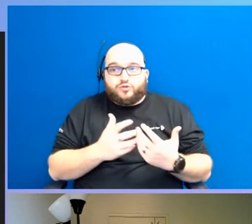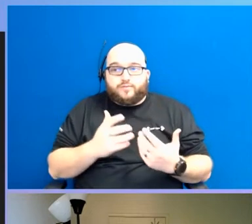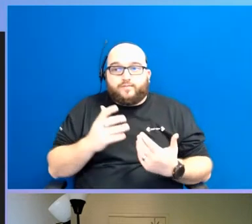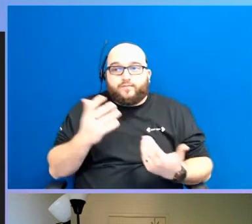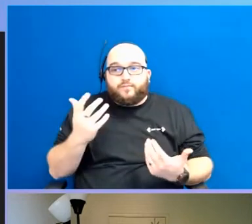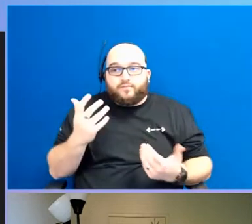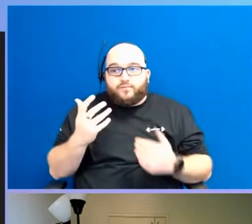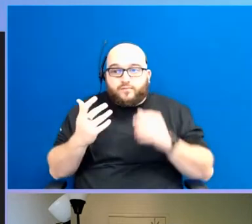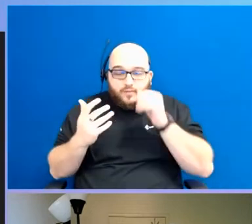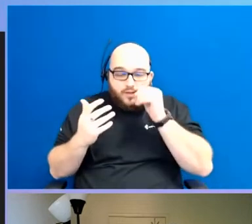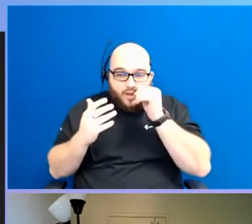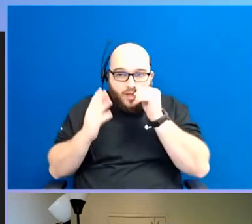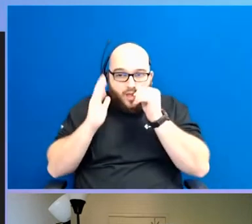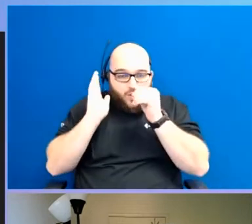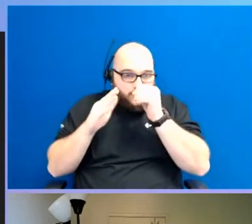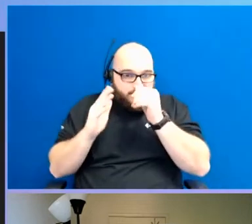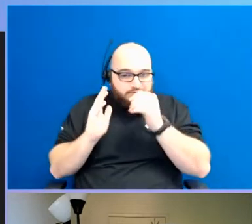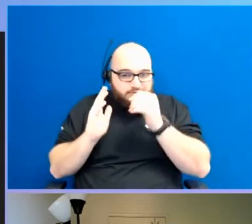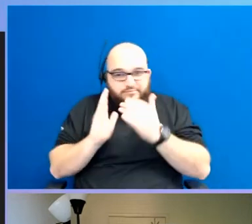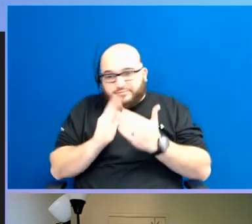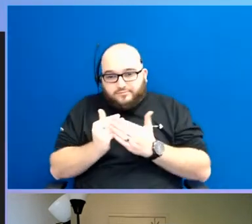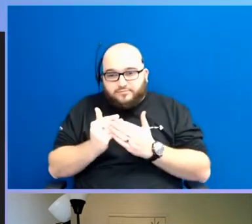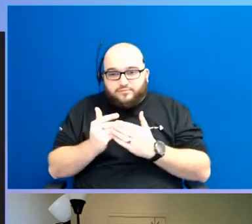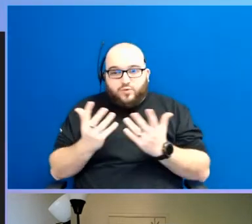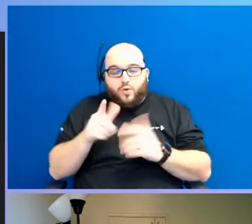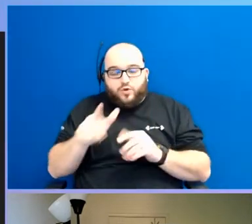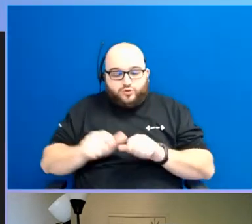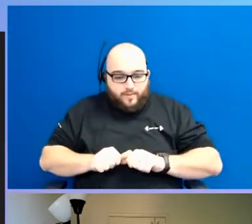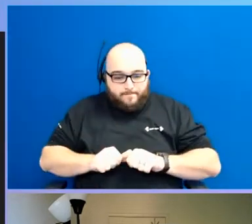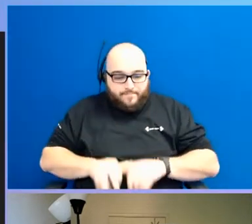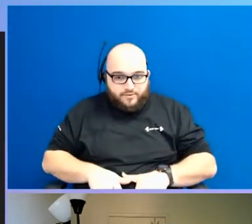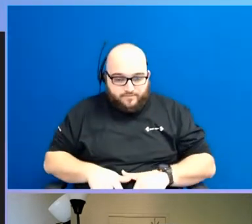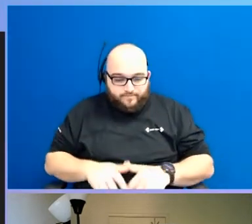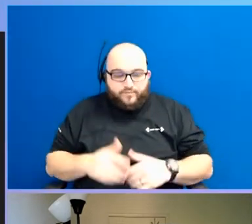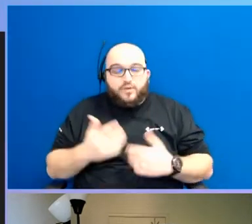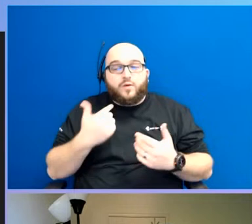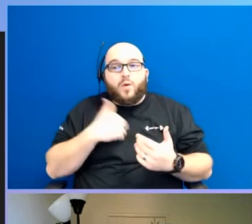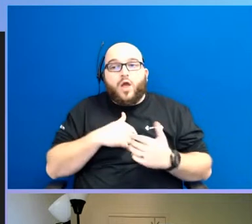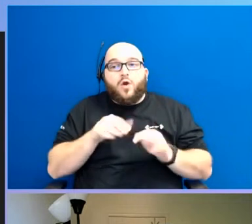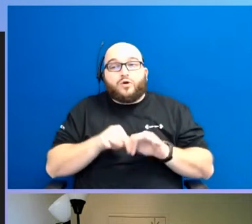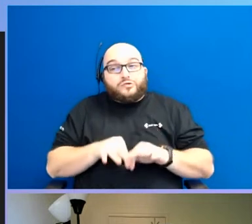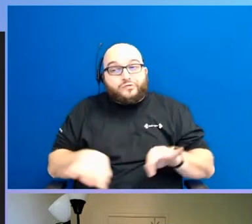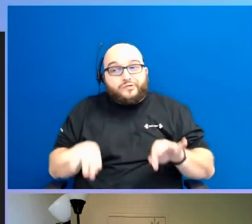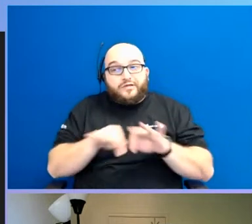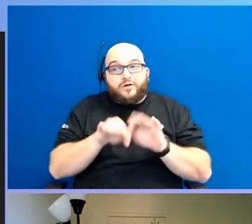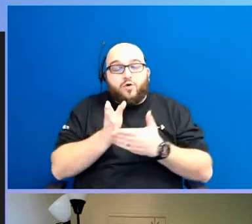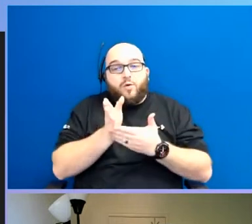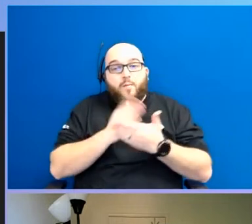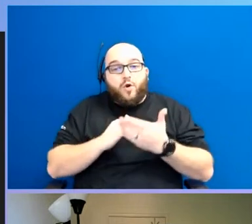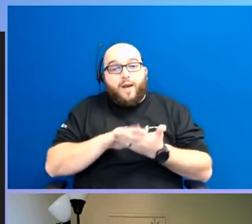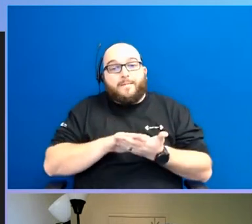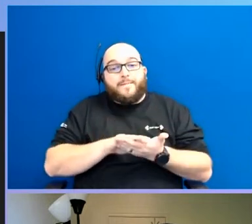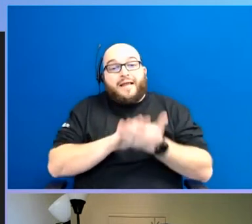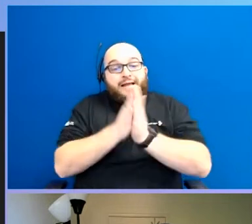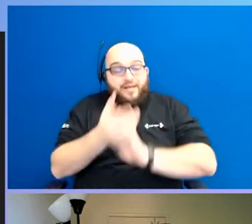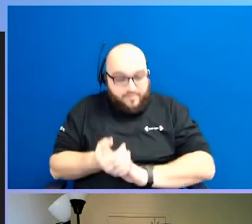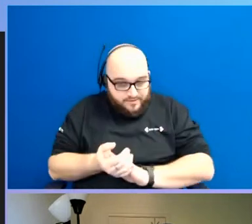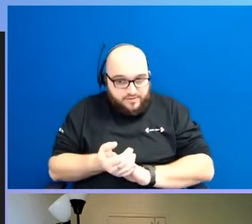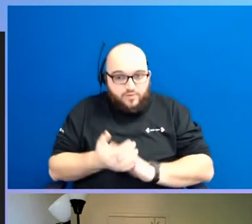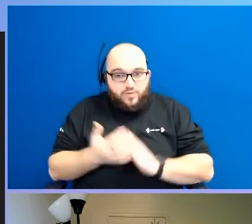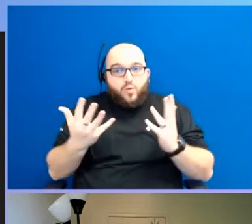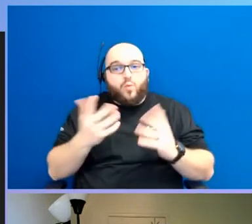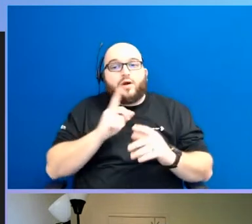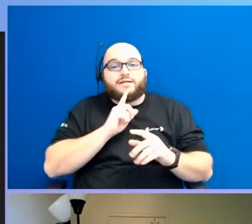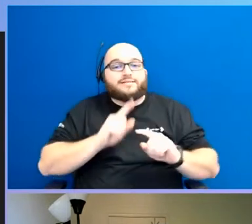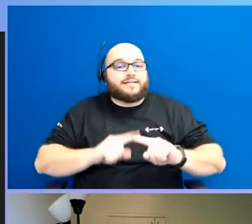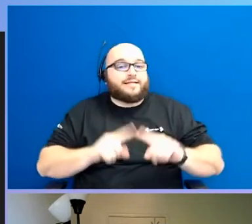it's gonna be pretty close to the prompt that you enter. And so the critical part then for alt text is going to be the differences